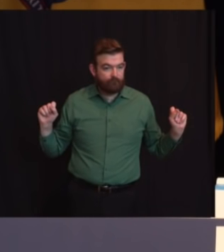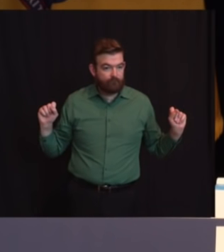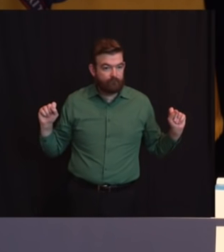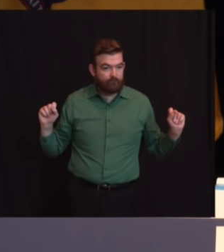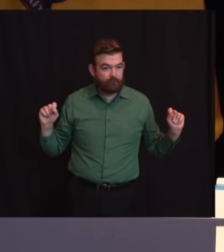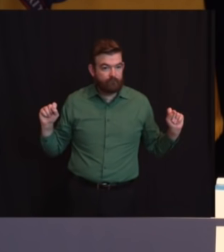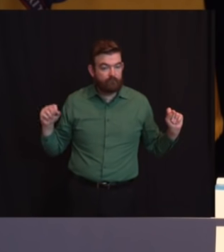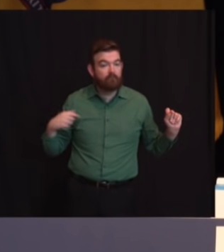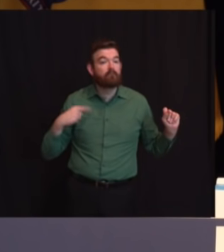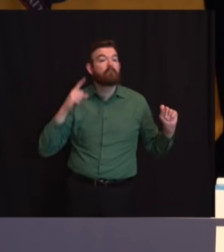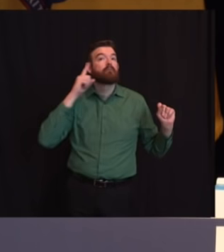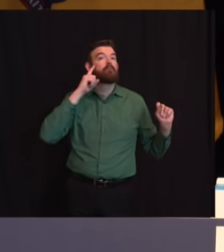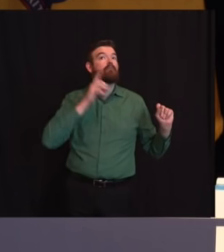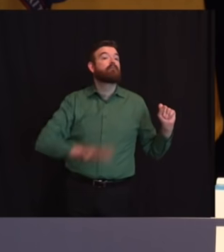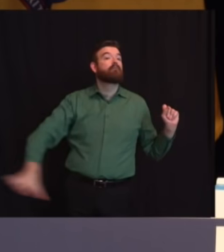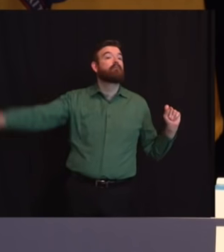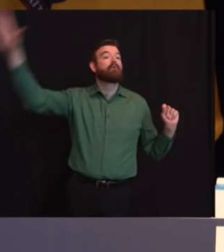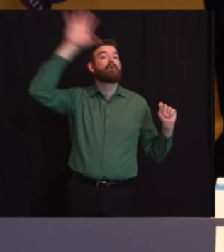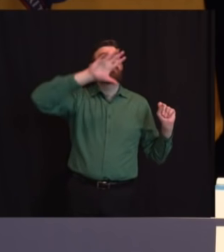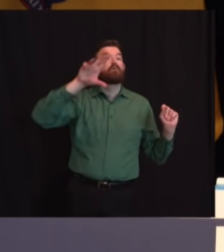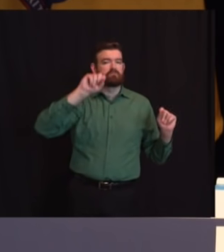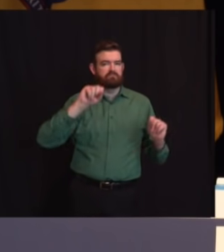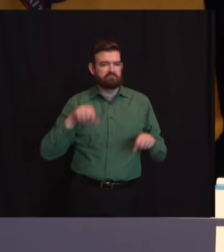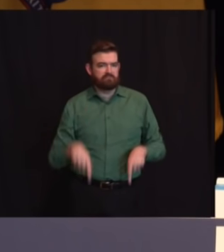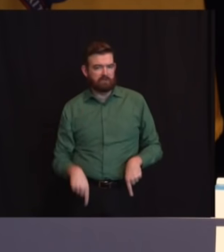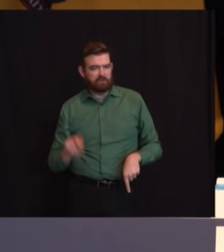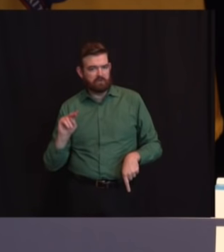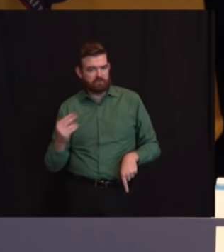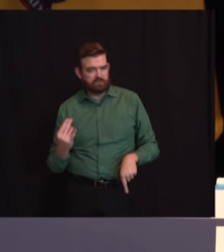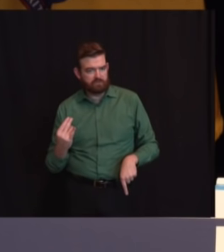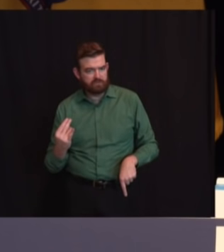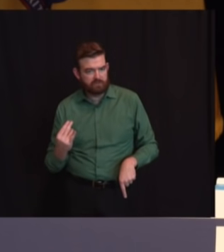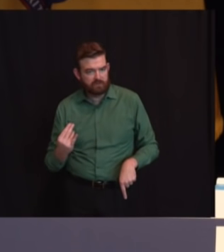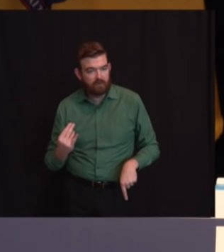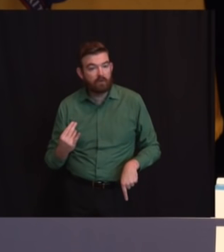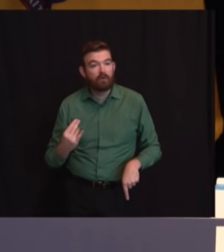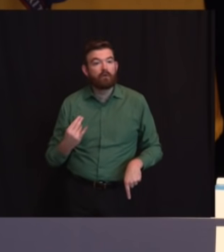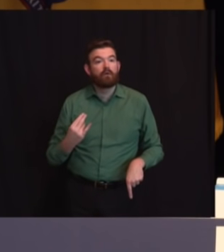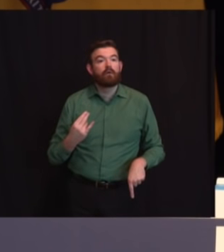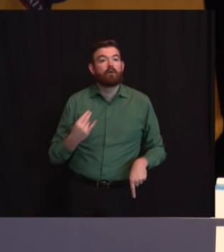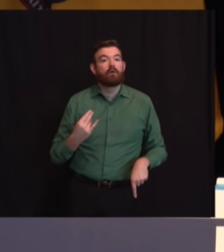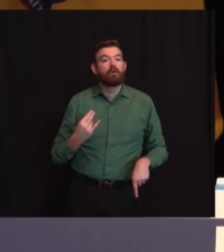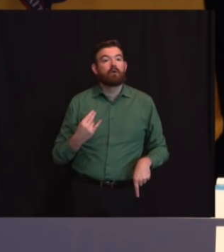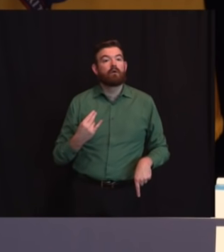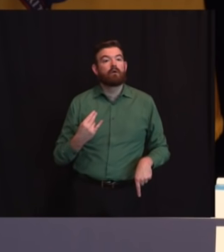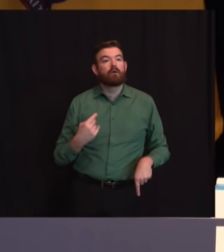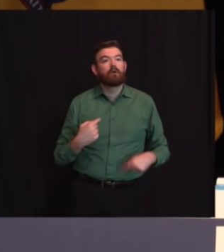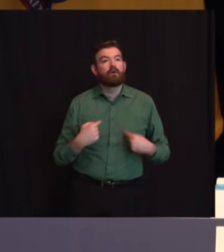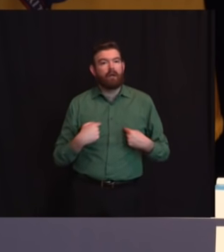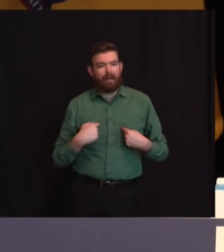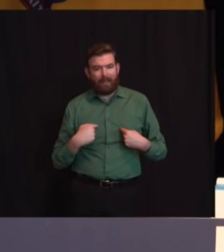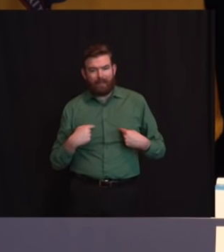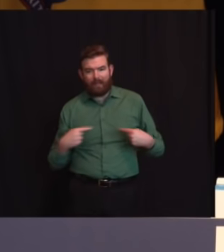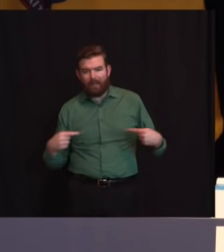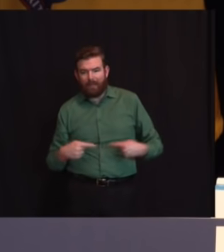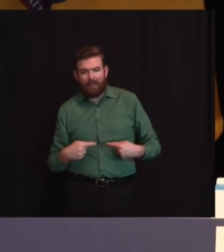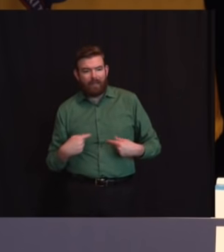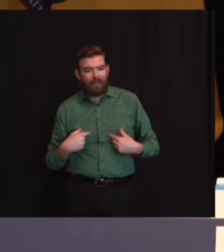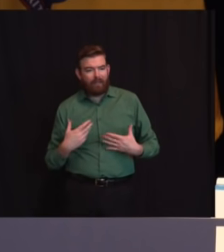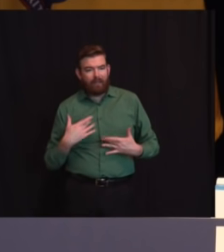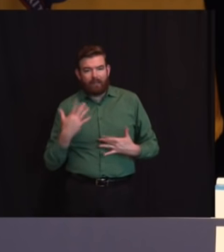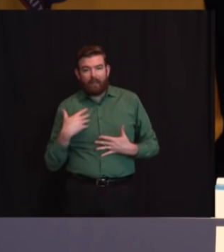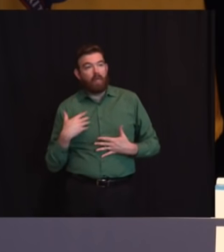country and here in New Jersey that people are delaying care, specifically emergency care. That's why the New Jersey